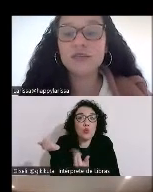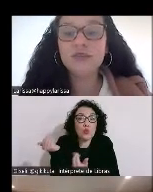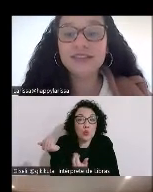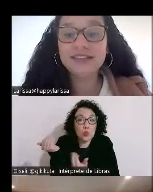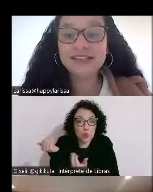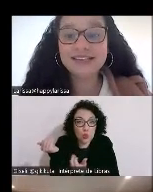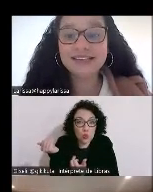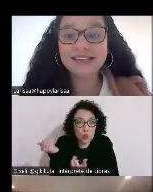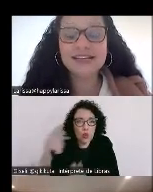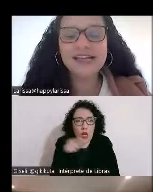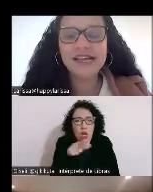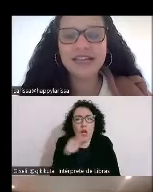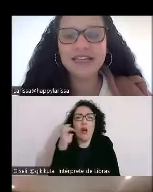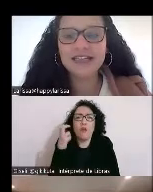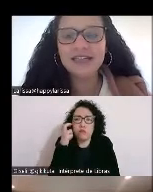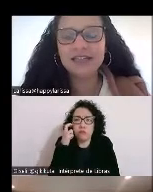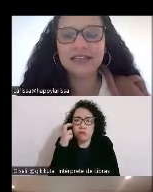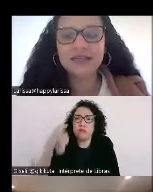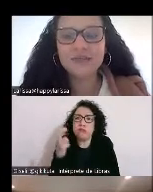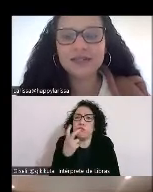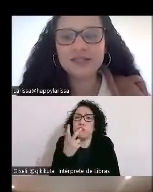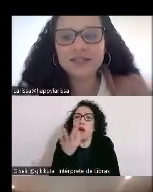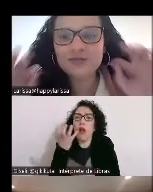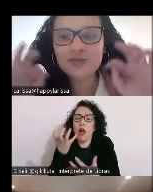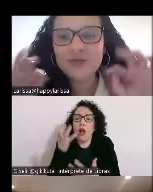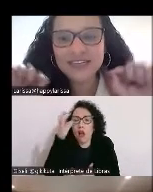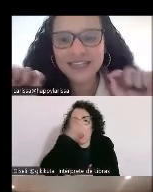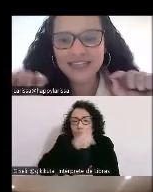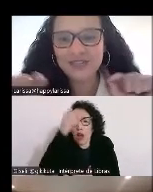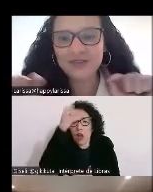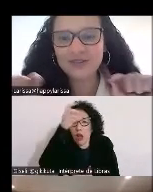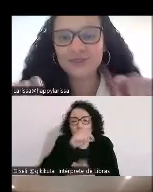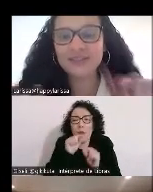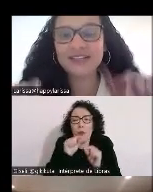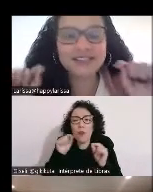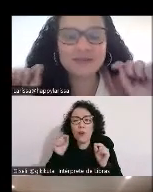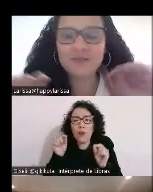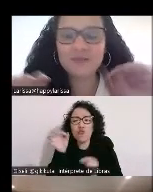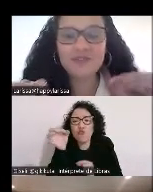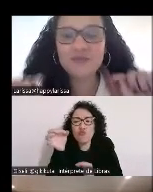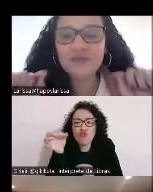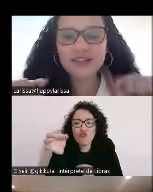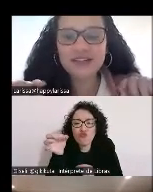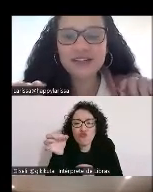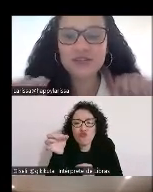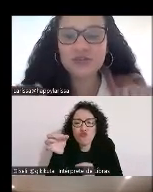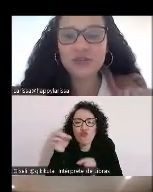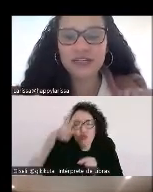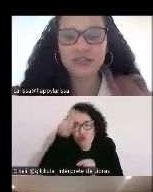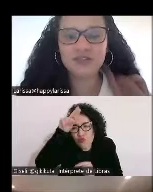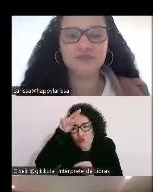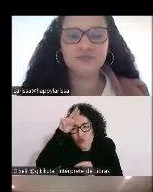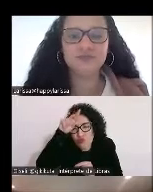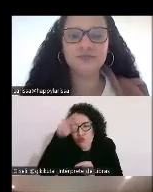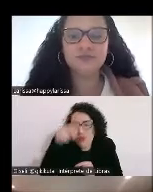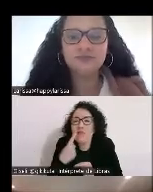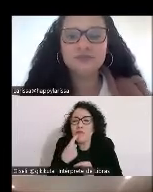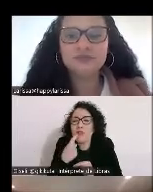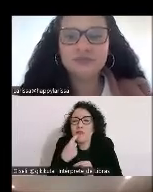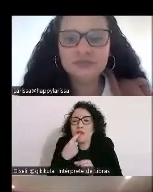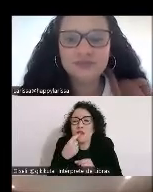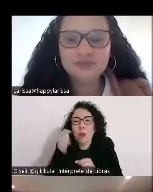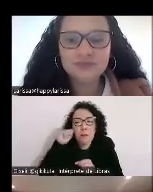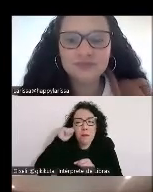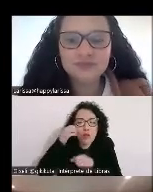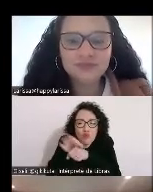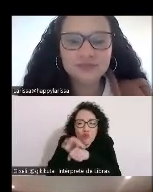que ela era muito interessada em ladybugs, que são joaninhas que nós temos. Ela mostrava muito interesse em joaninhas.